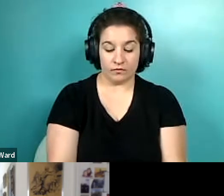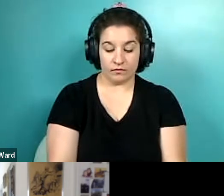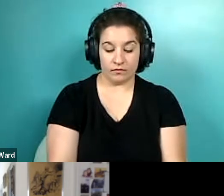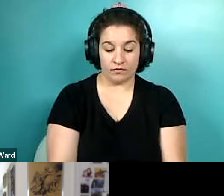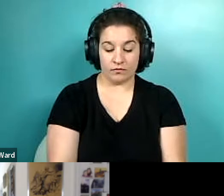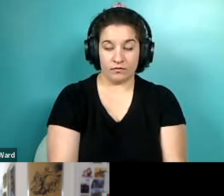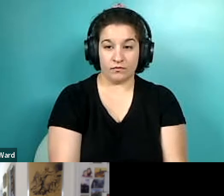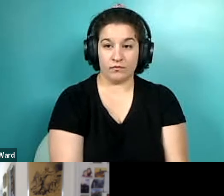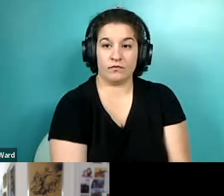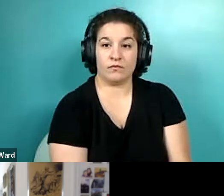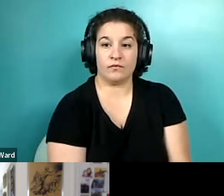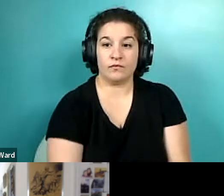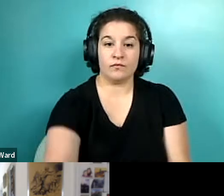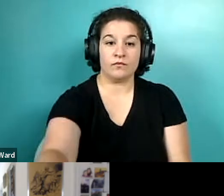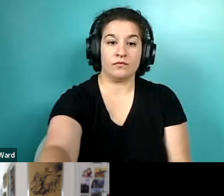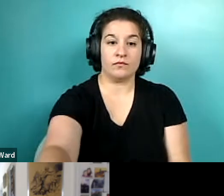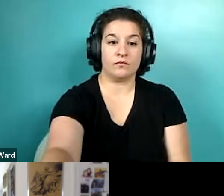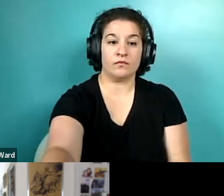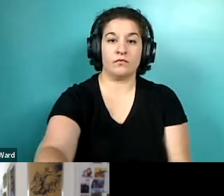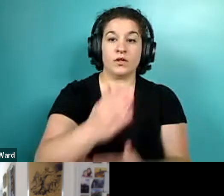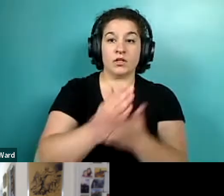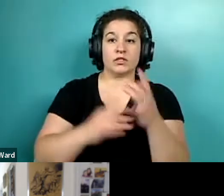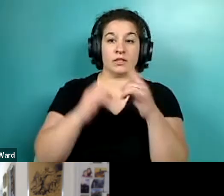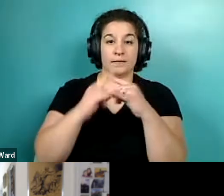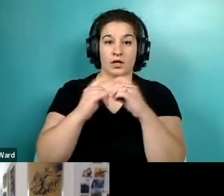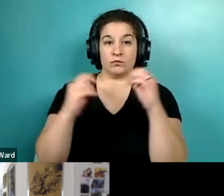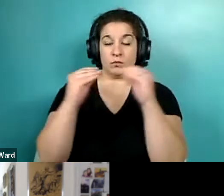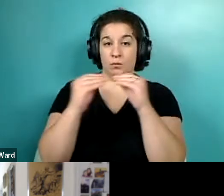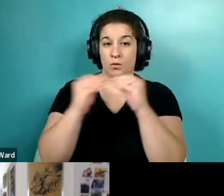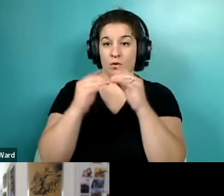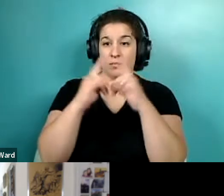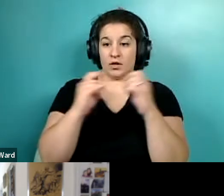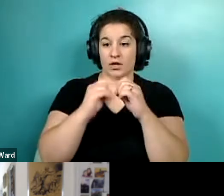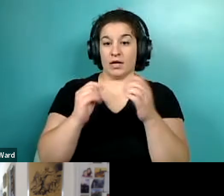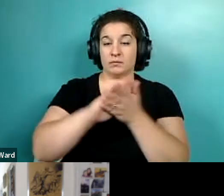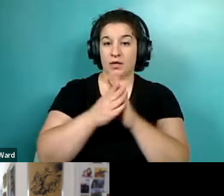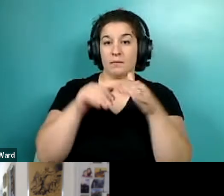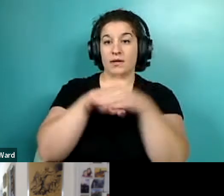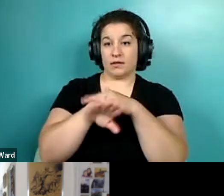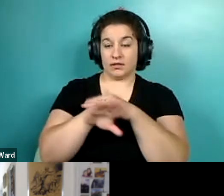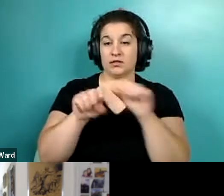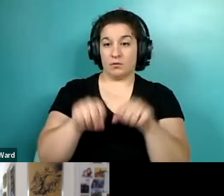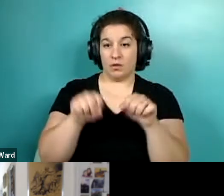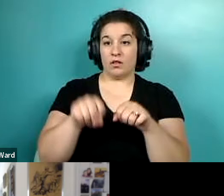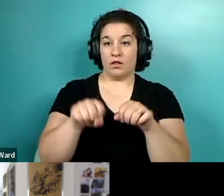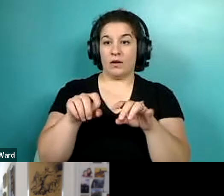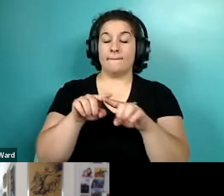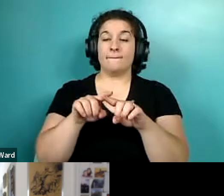are camps. More of these camps are becoming accessible, but I think